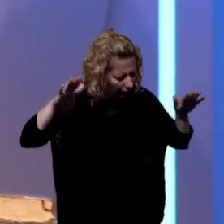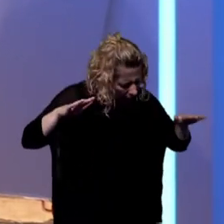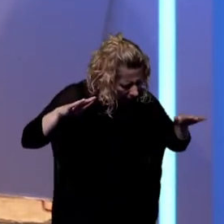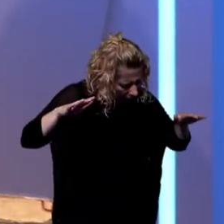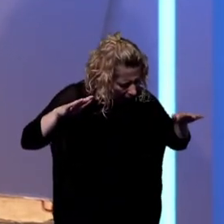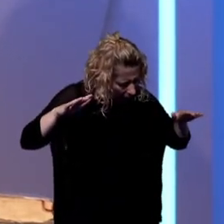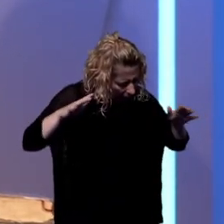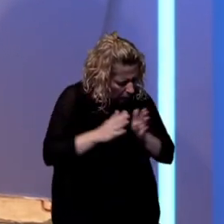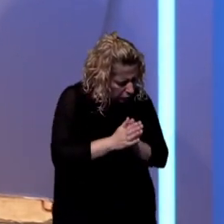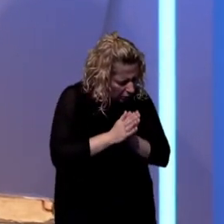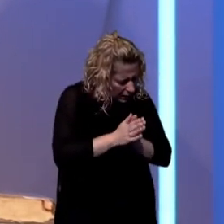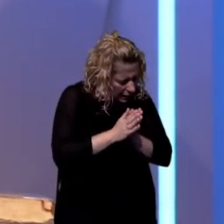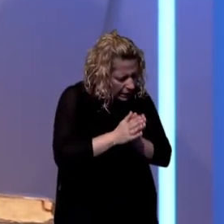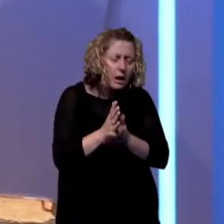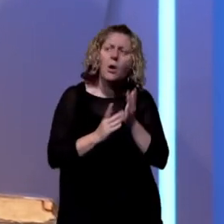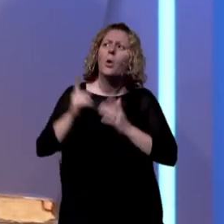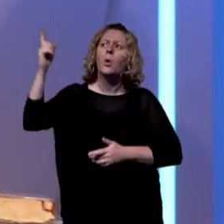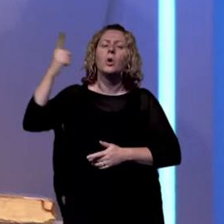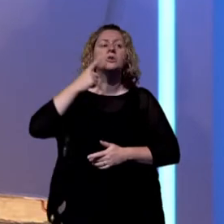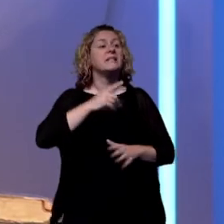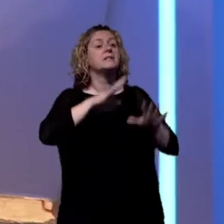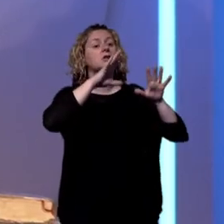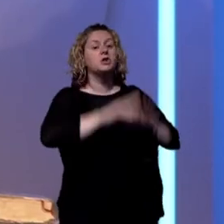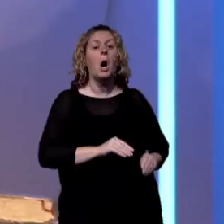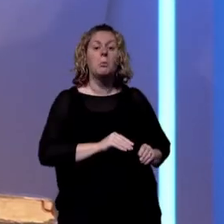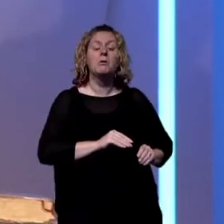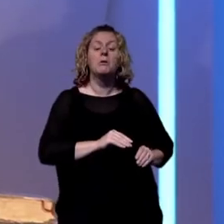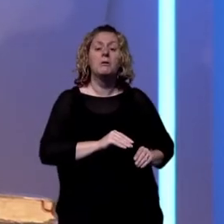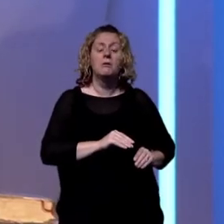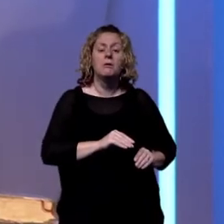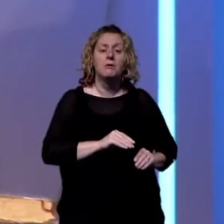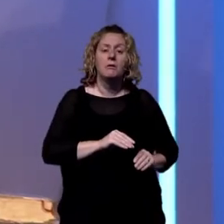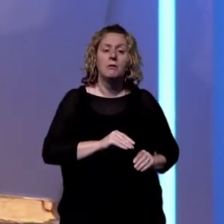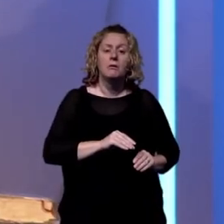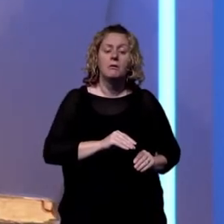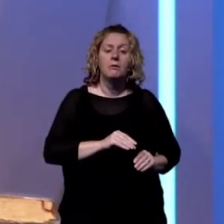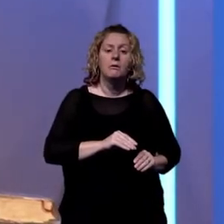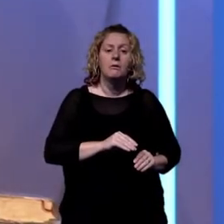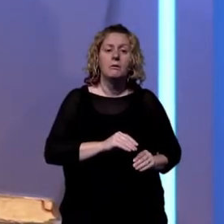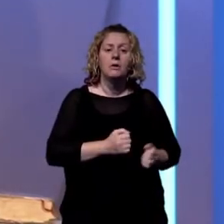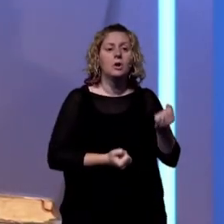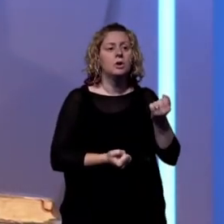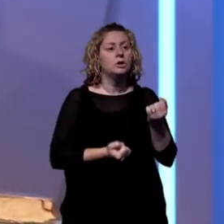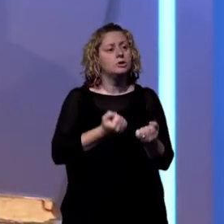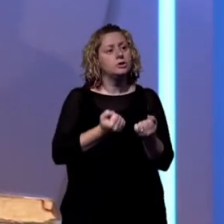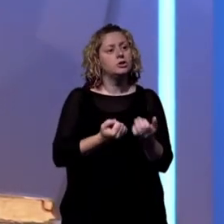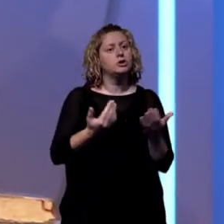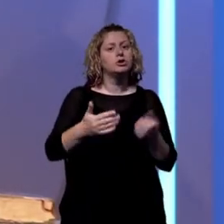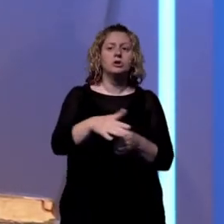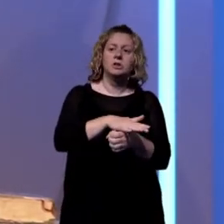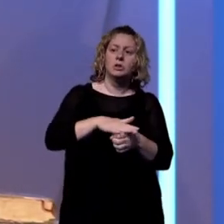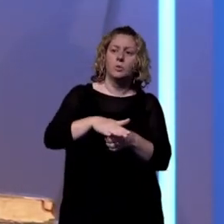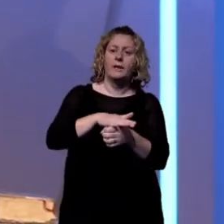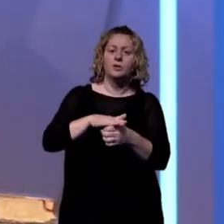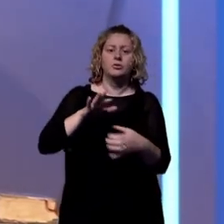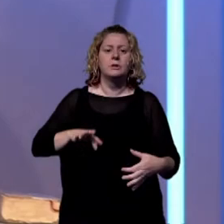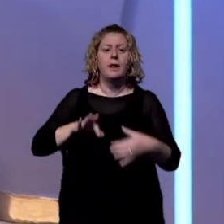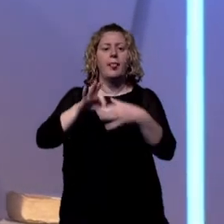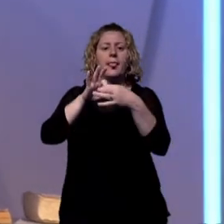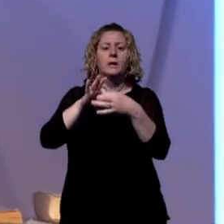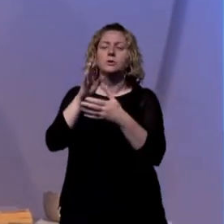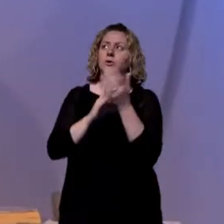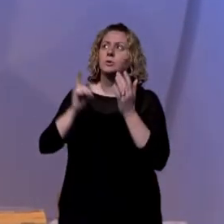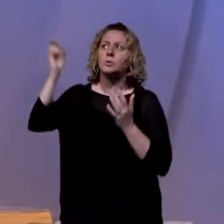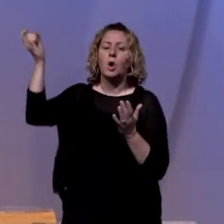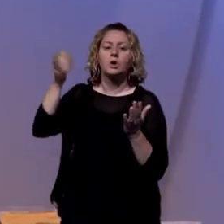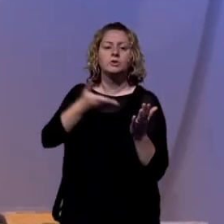want you to stop praying. It's amazing. And instead, he said, judge the situation by the word of God. It's amazing in the Anglican Church at the